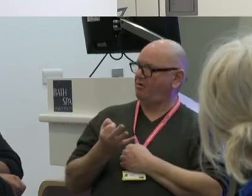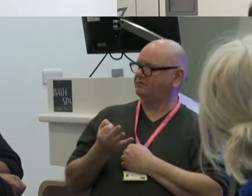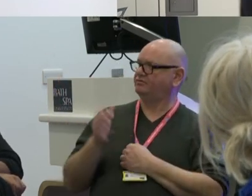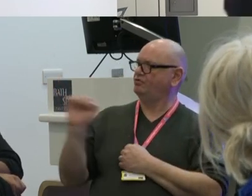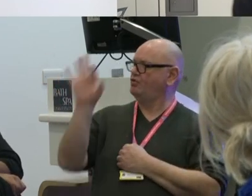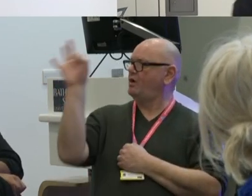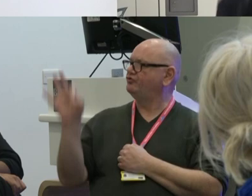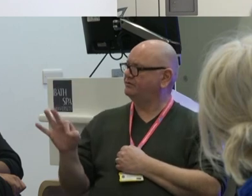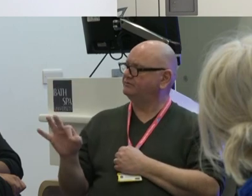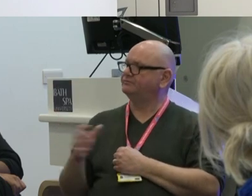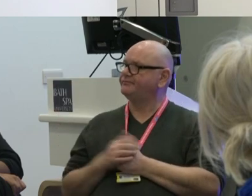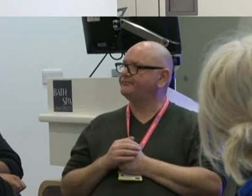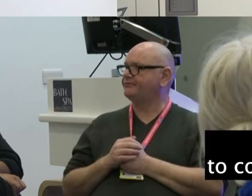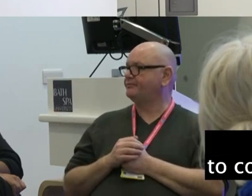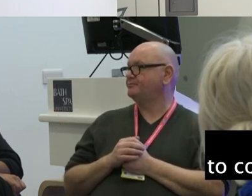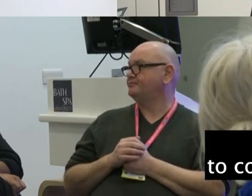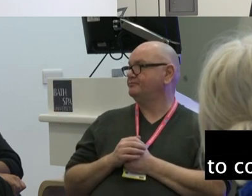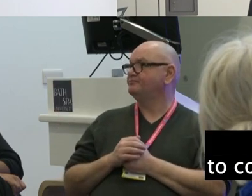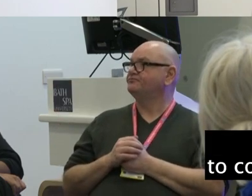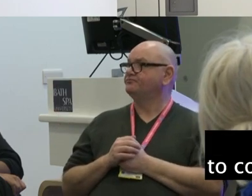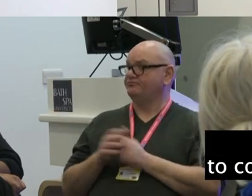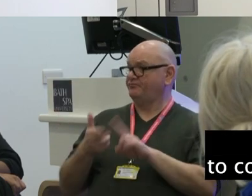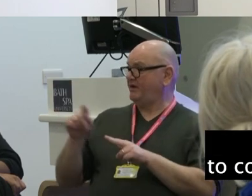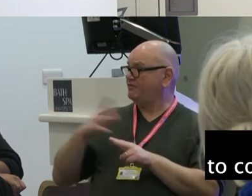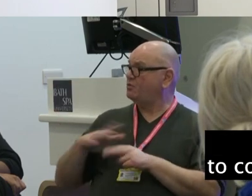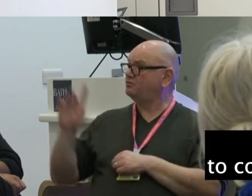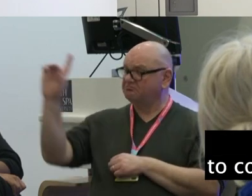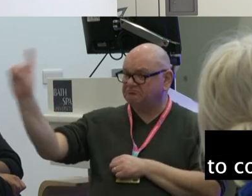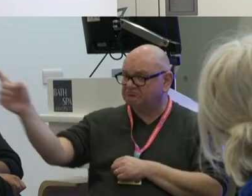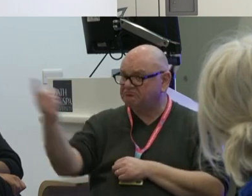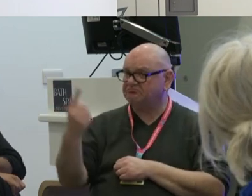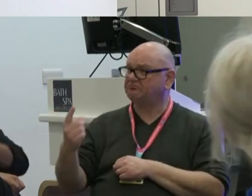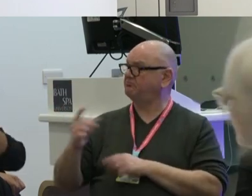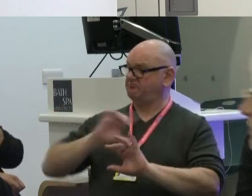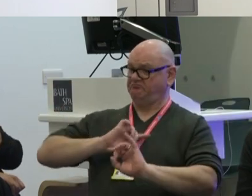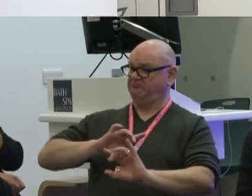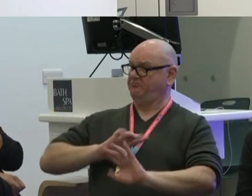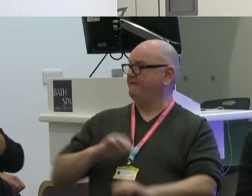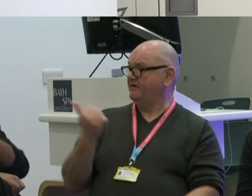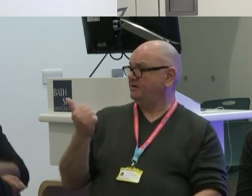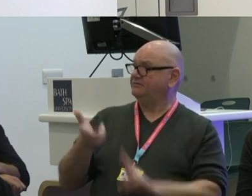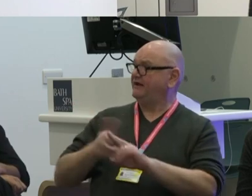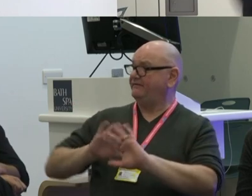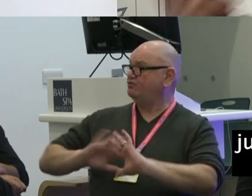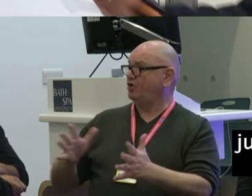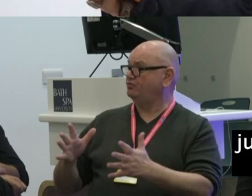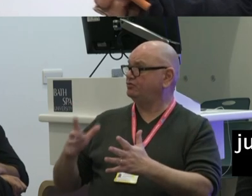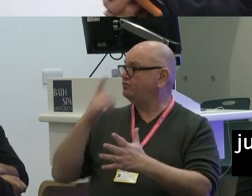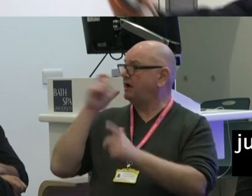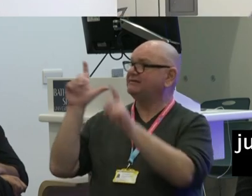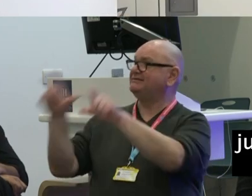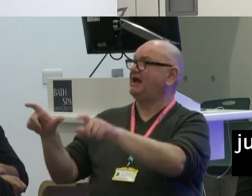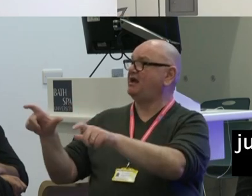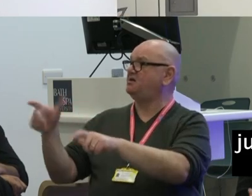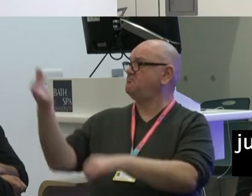welcome. I'm going to ask one of you. If you want to, you will be very welcome to come here and pose your question. If you don't, just